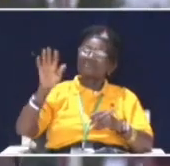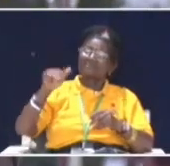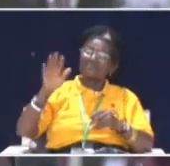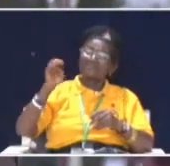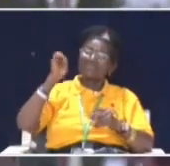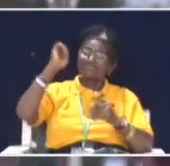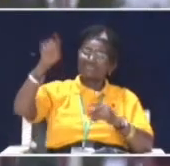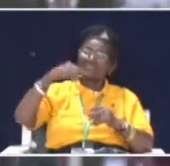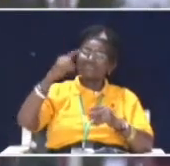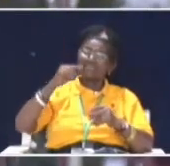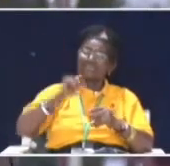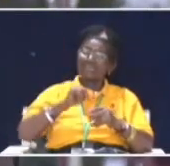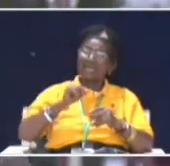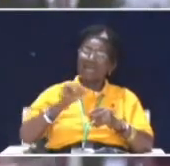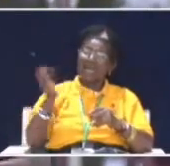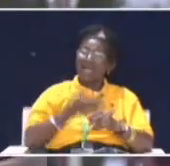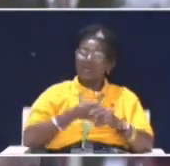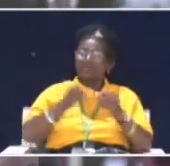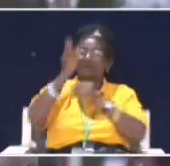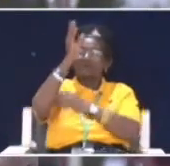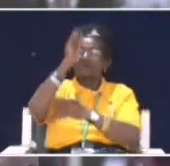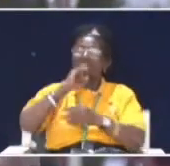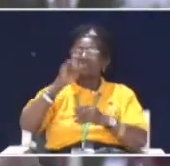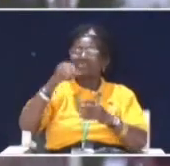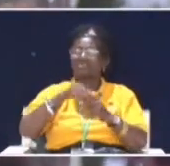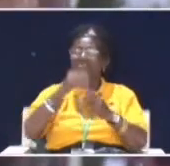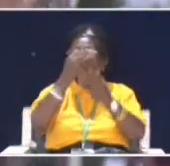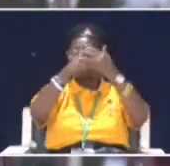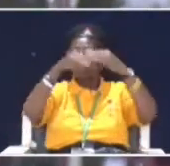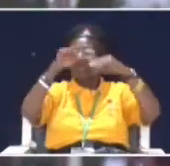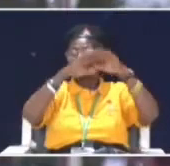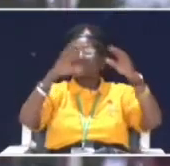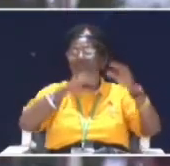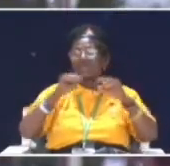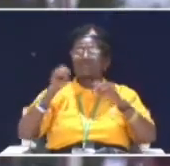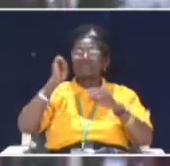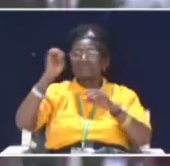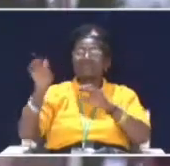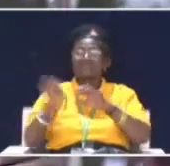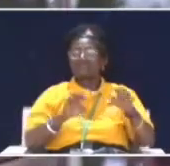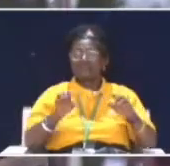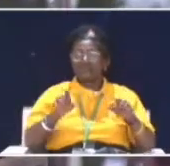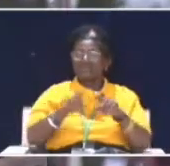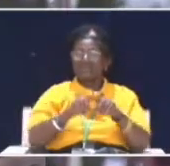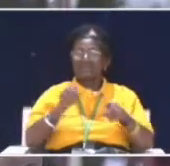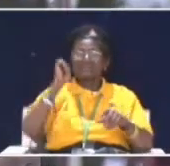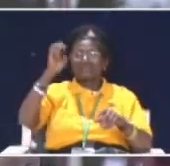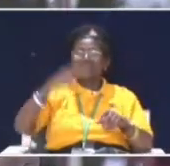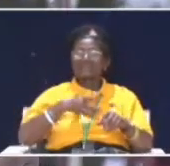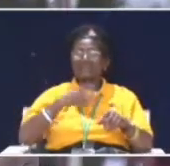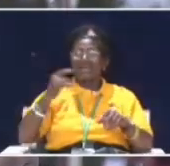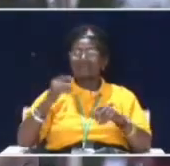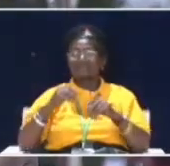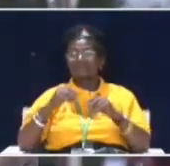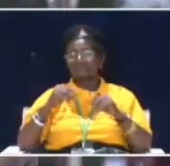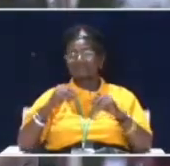says, "Our God is in the heavens." Ó ní Ọlọ́run wa ń bẹ ní ọ̀run. He does as he pleases. Ó ń ṣe ohun tí ó wù ú.